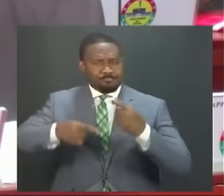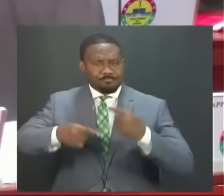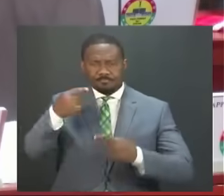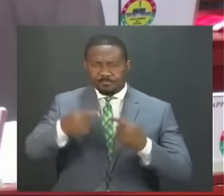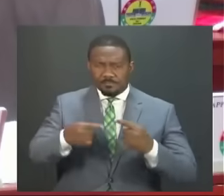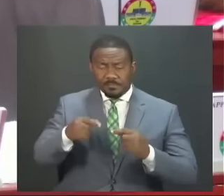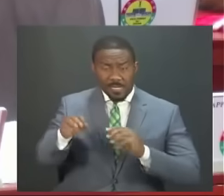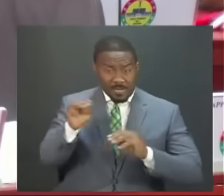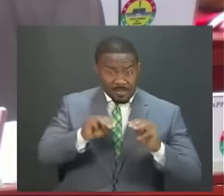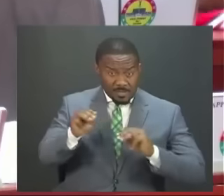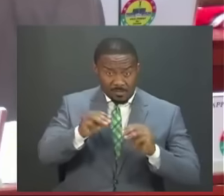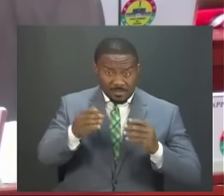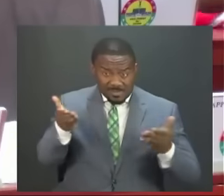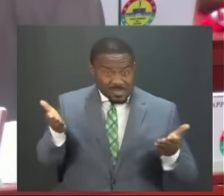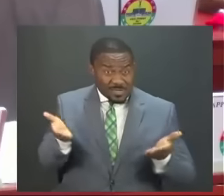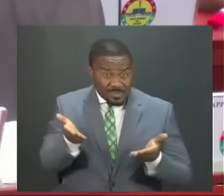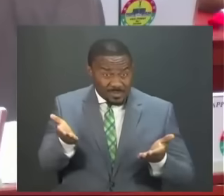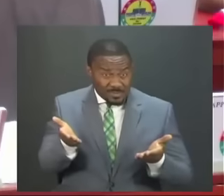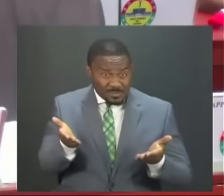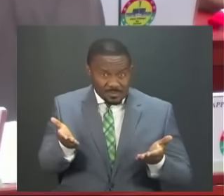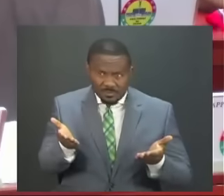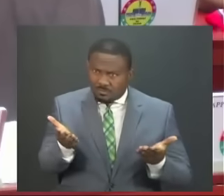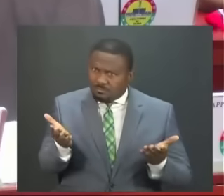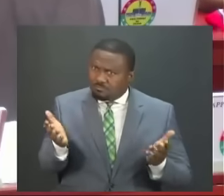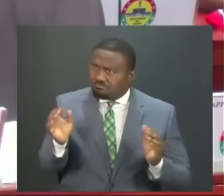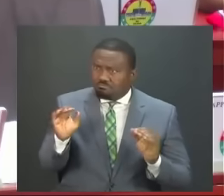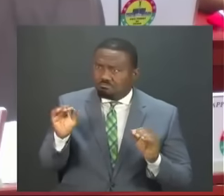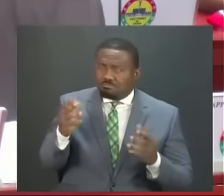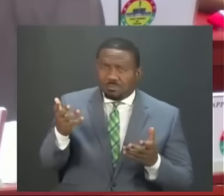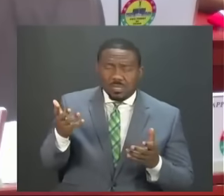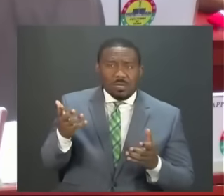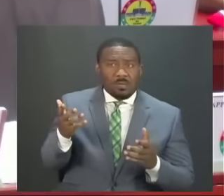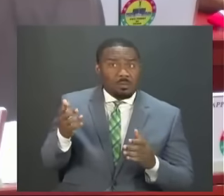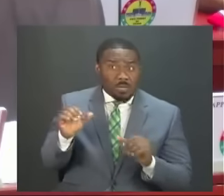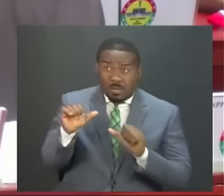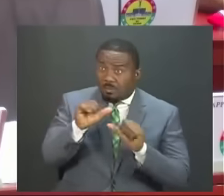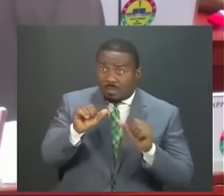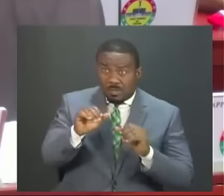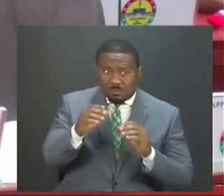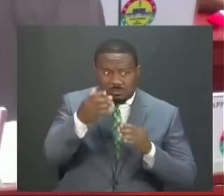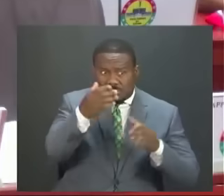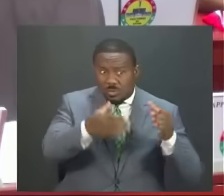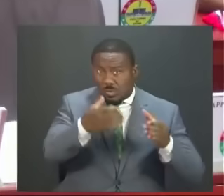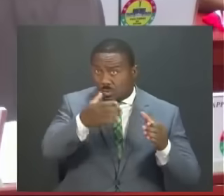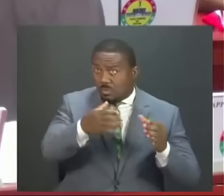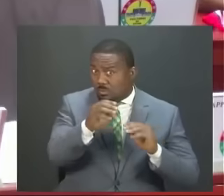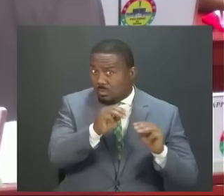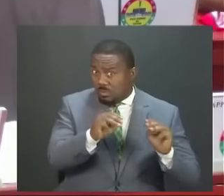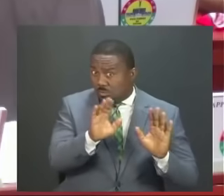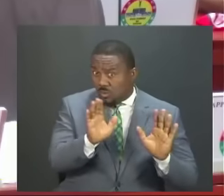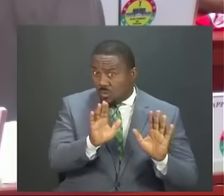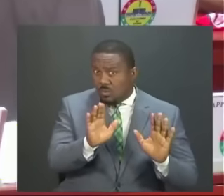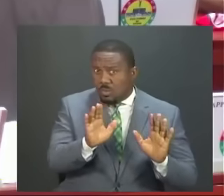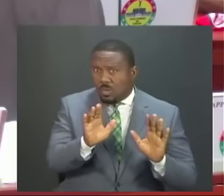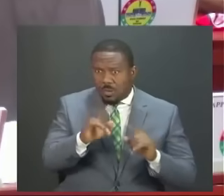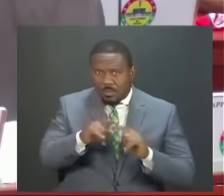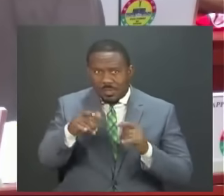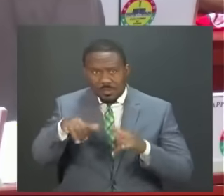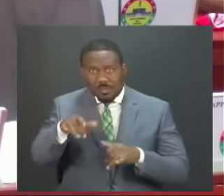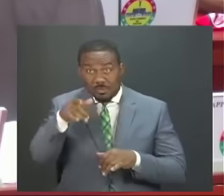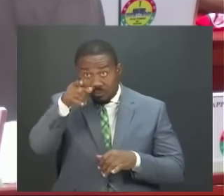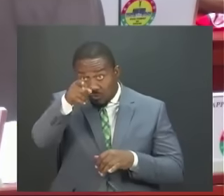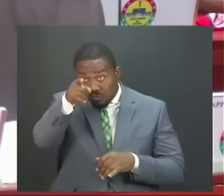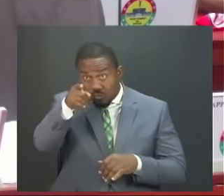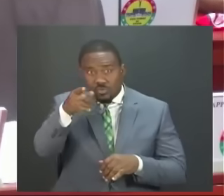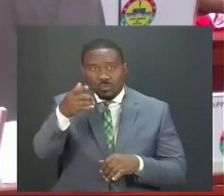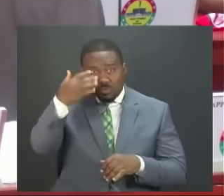matter before the House had nothing to do with the court matter, the House still ruled. By your very good self, Mr.